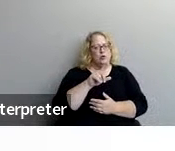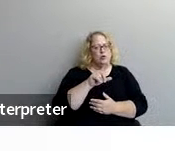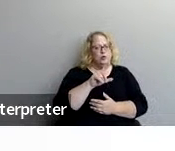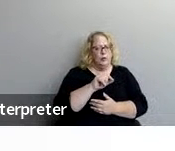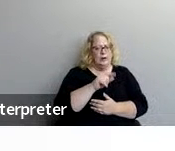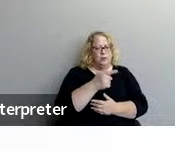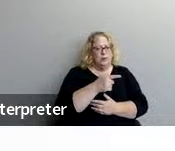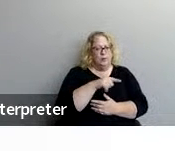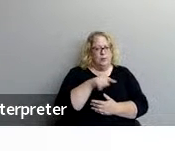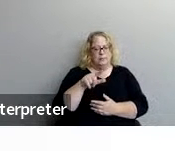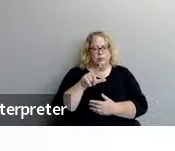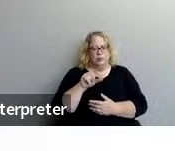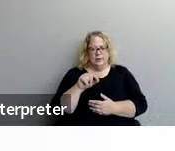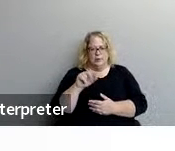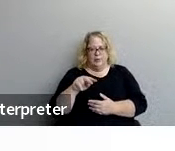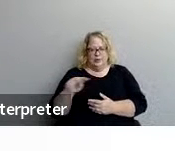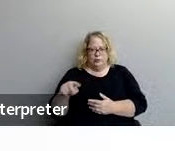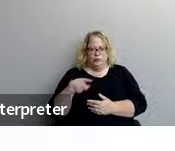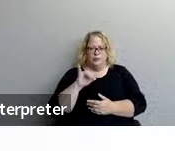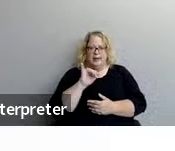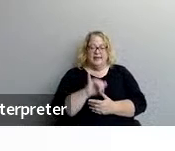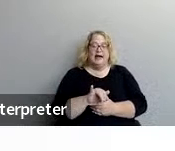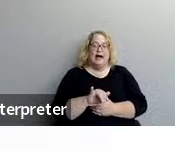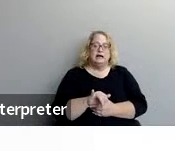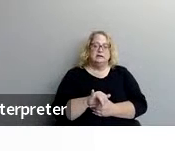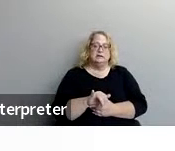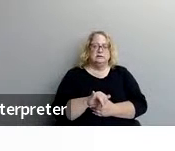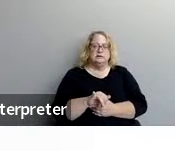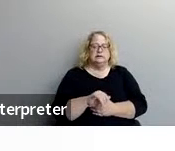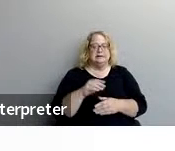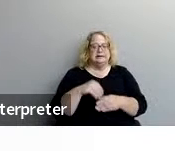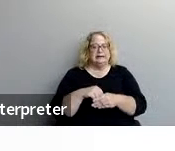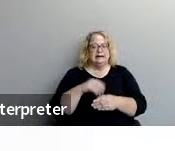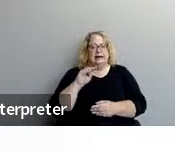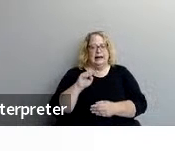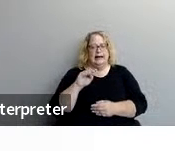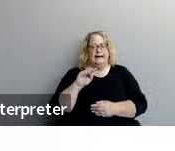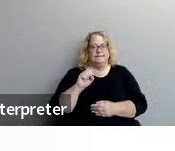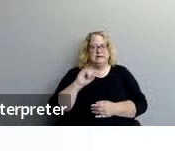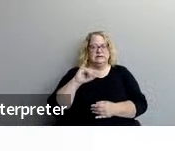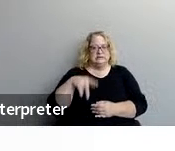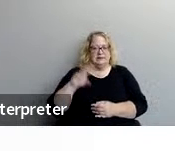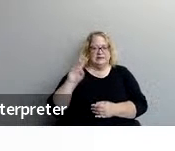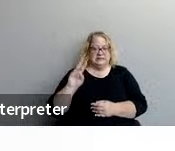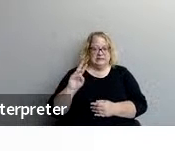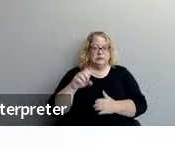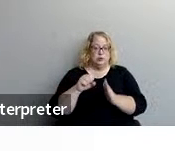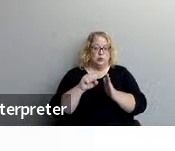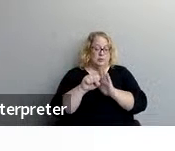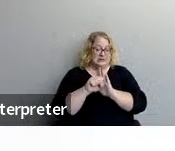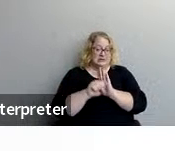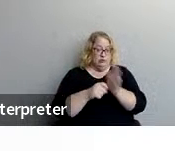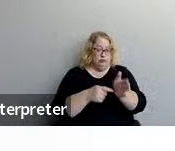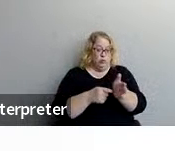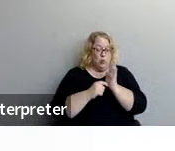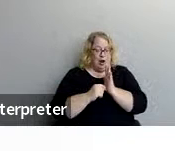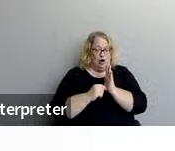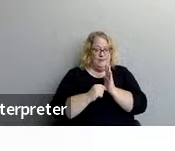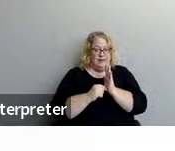2021-22, this is actually an indicator in MSIP 6, so it's a state requirement. It contributes to our